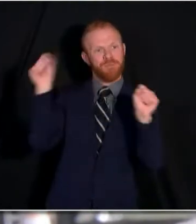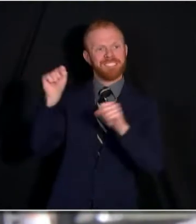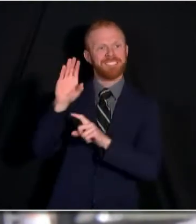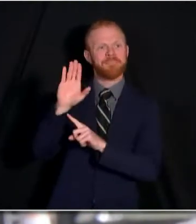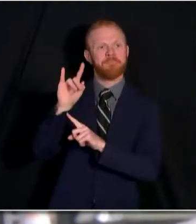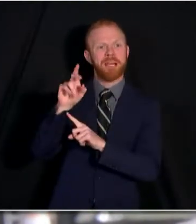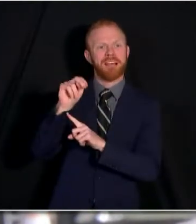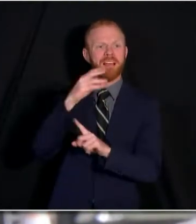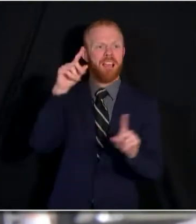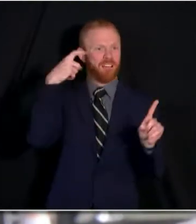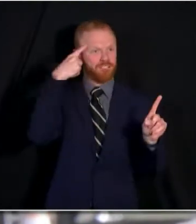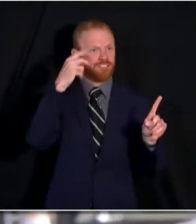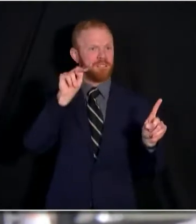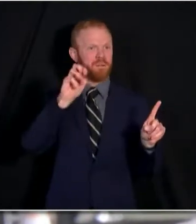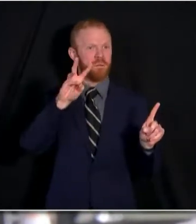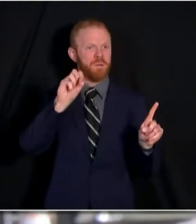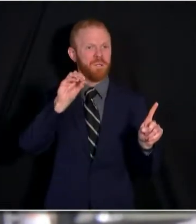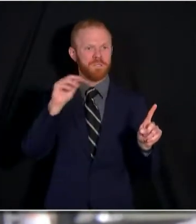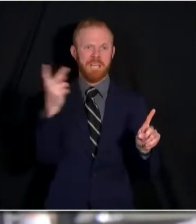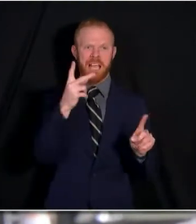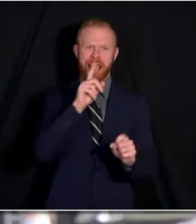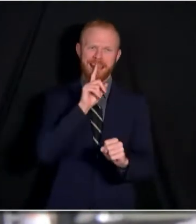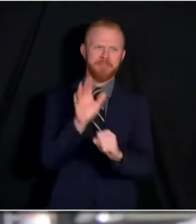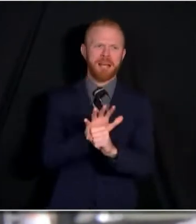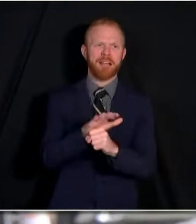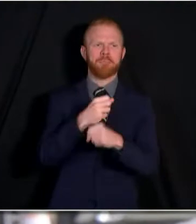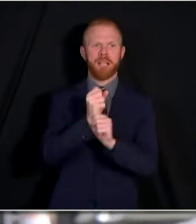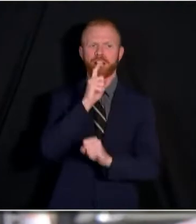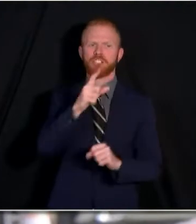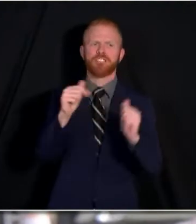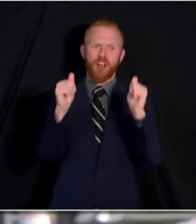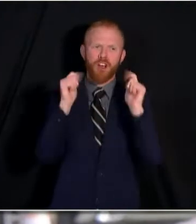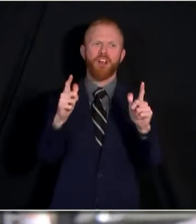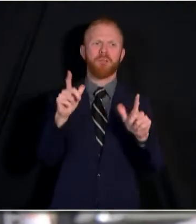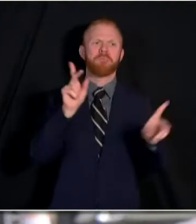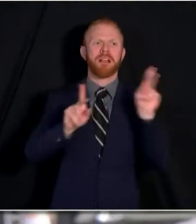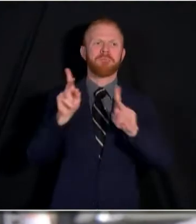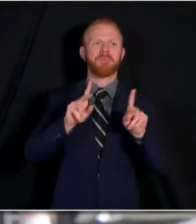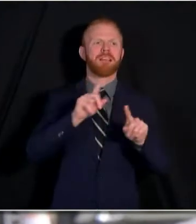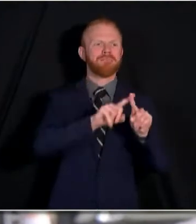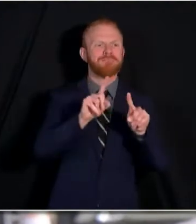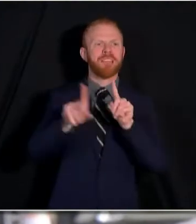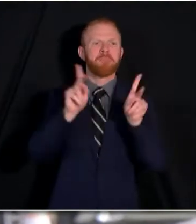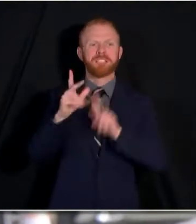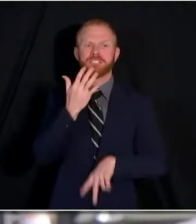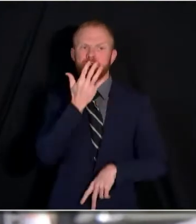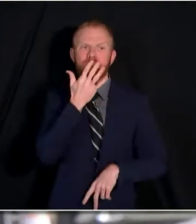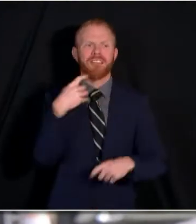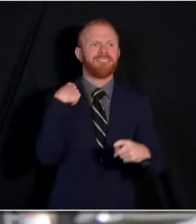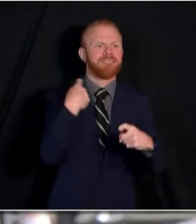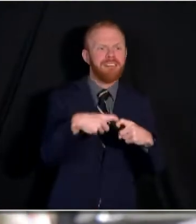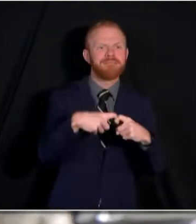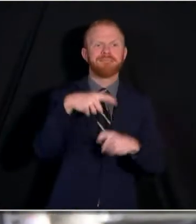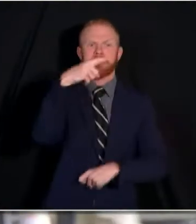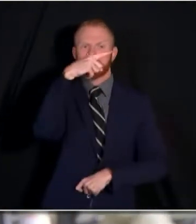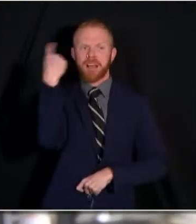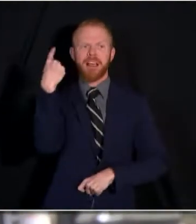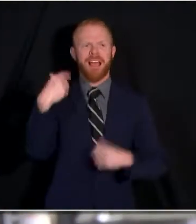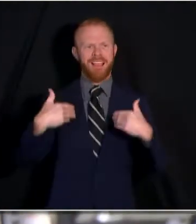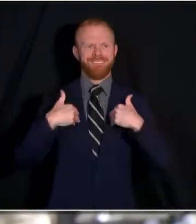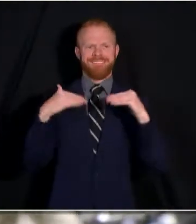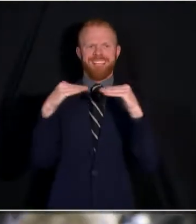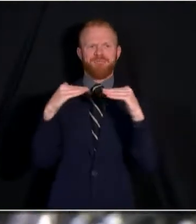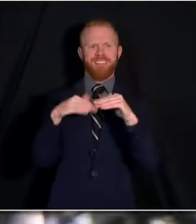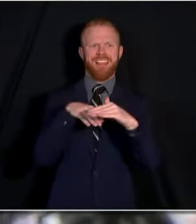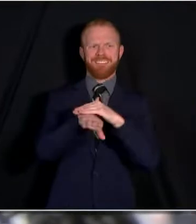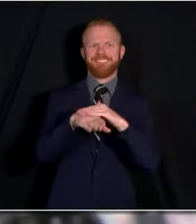committed to ensuring that communities of color, Latinos, and low-income communities have access to the COVID-19